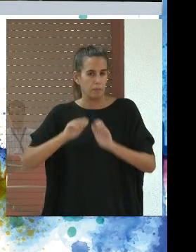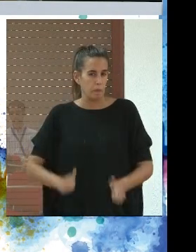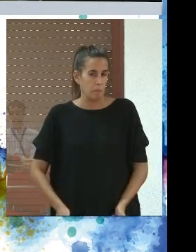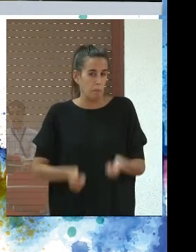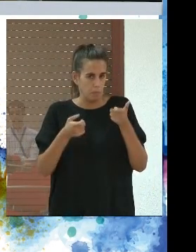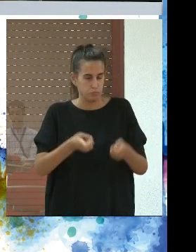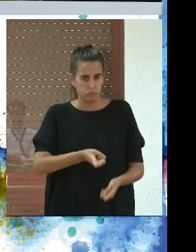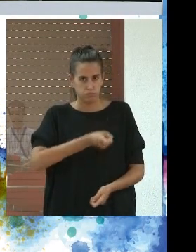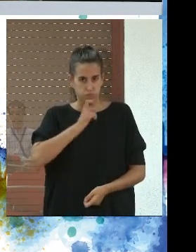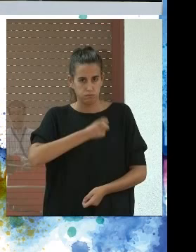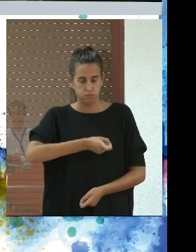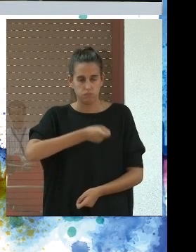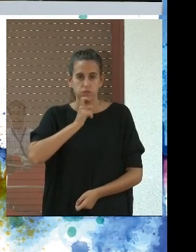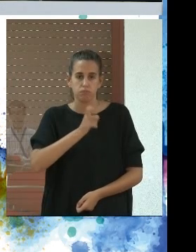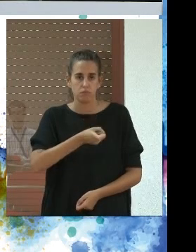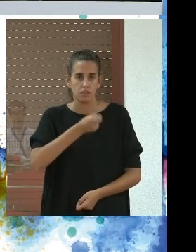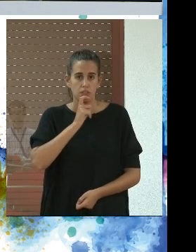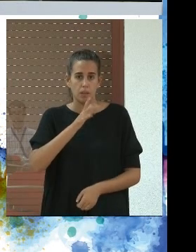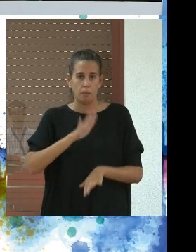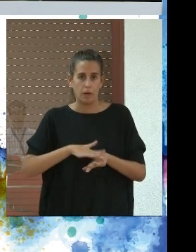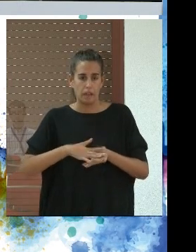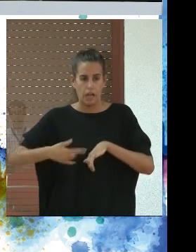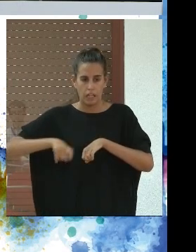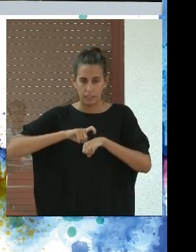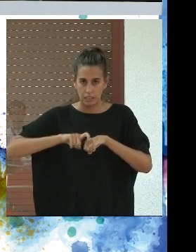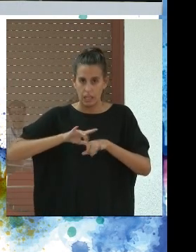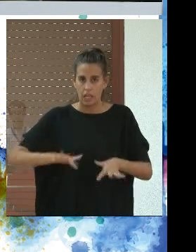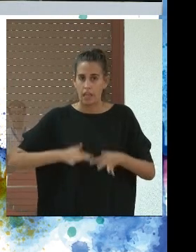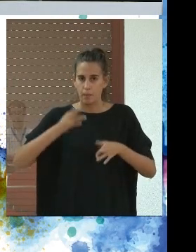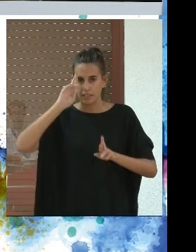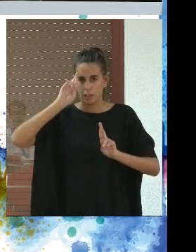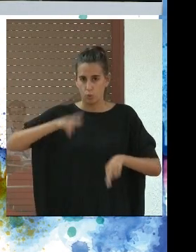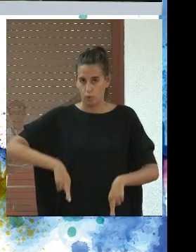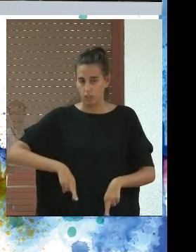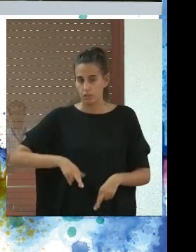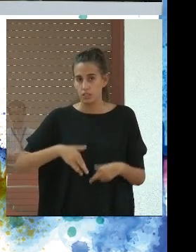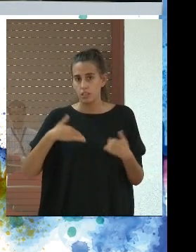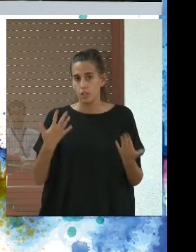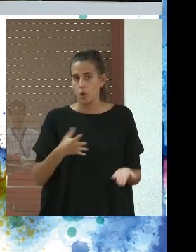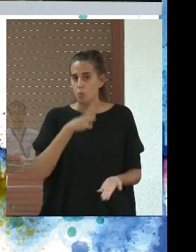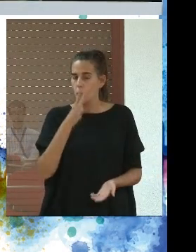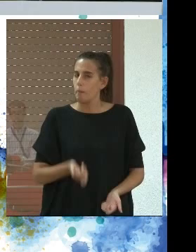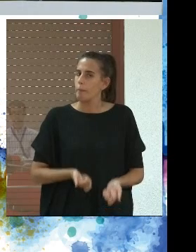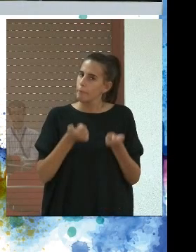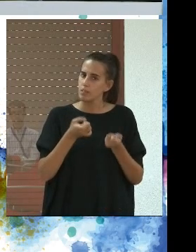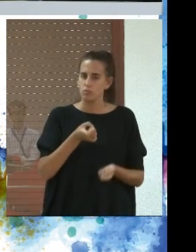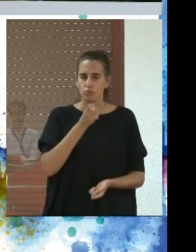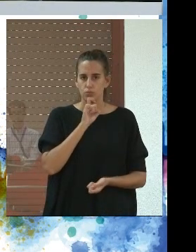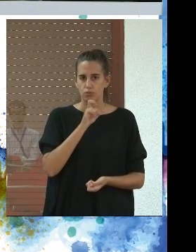The brain signal is the most complicated signal to characterize and to recognize.